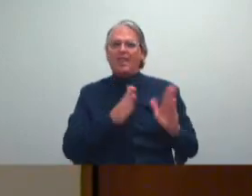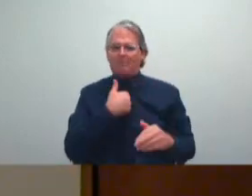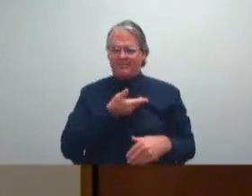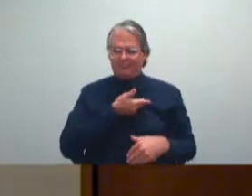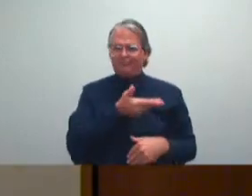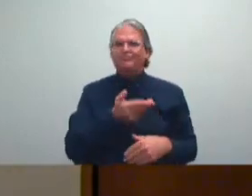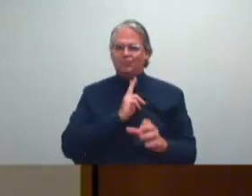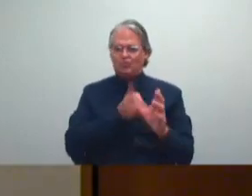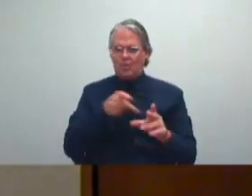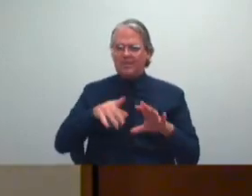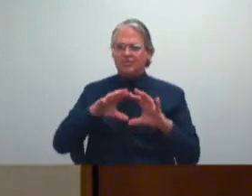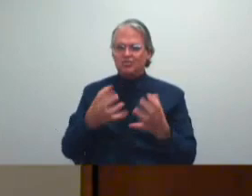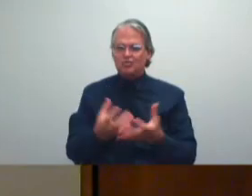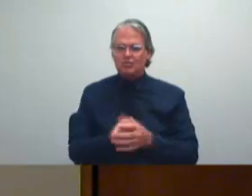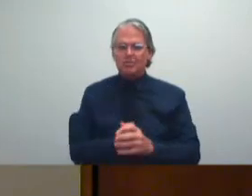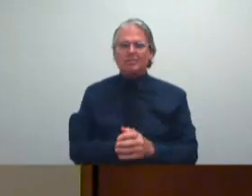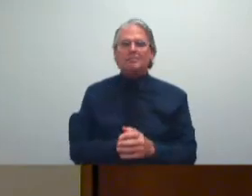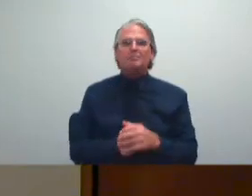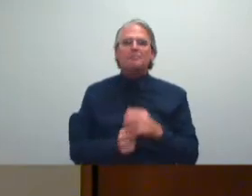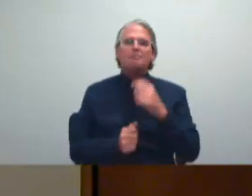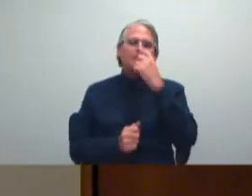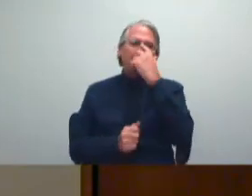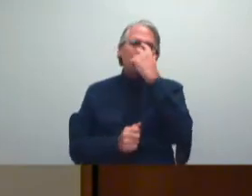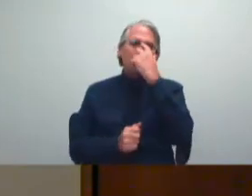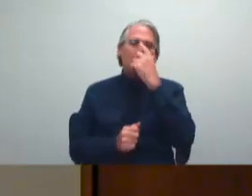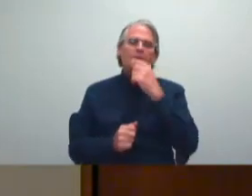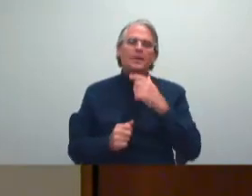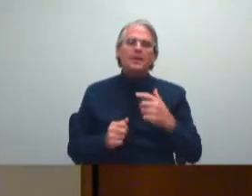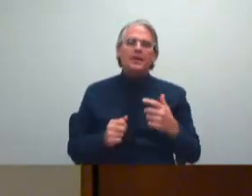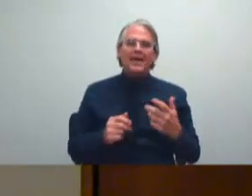for really coming together and creating such